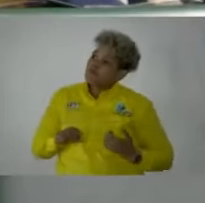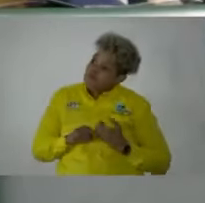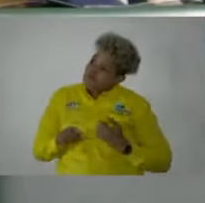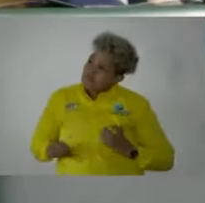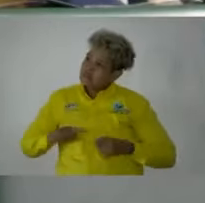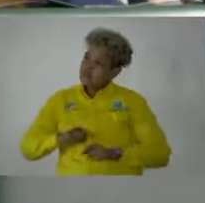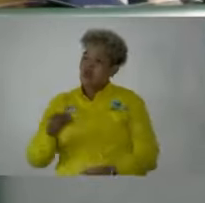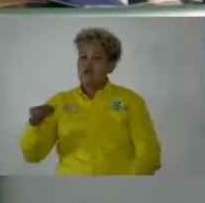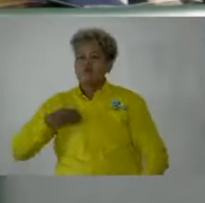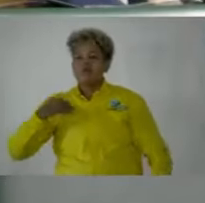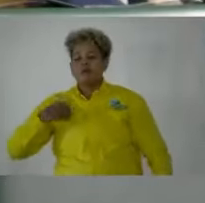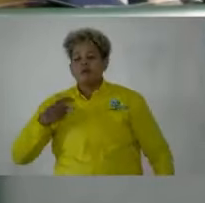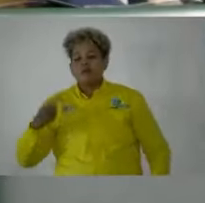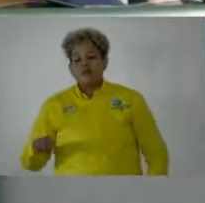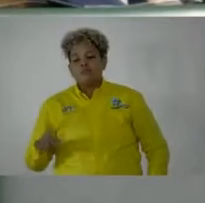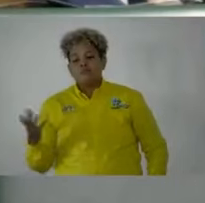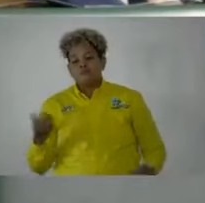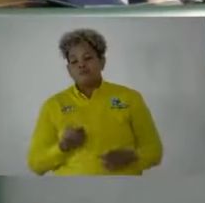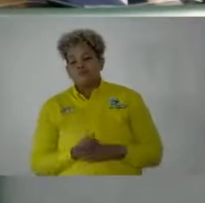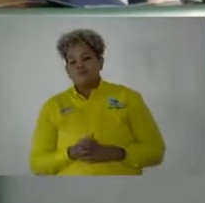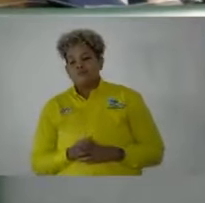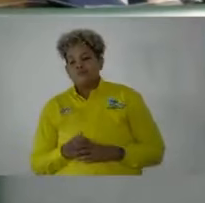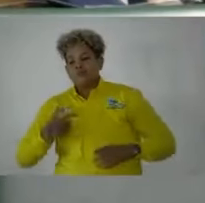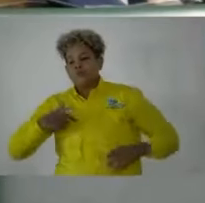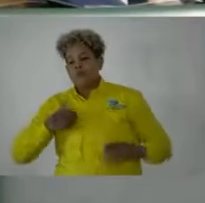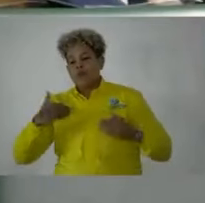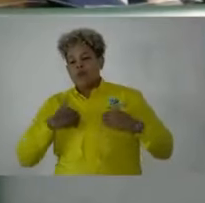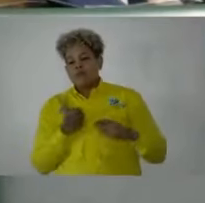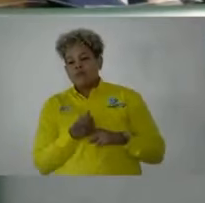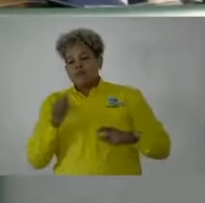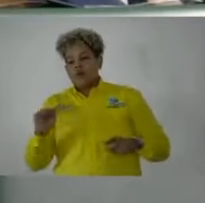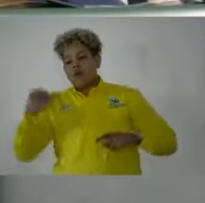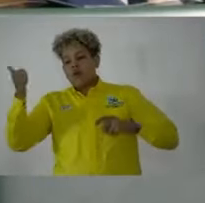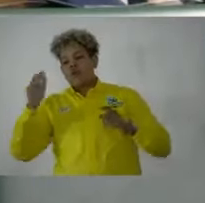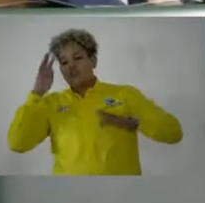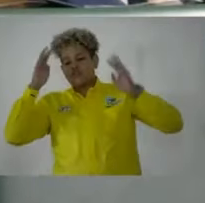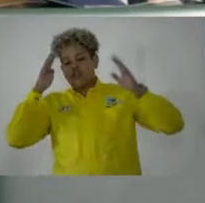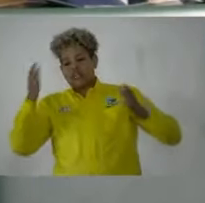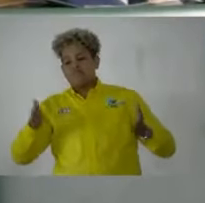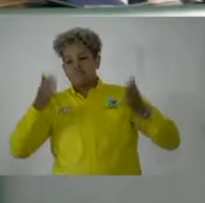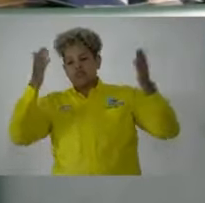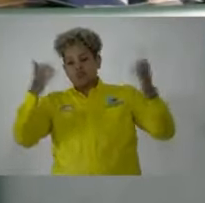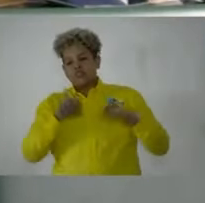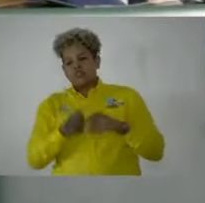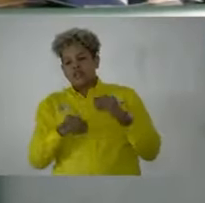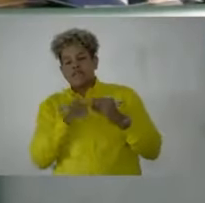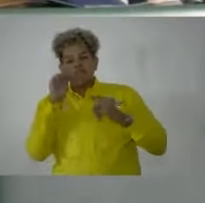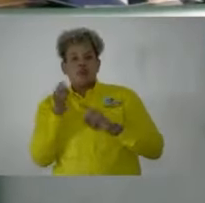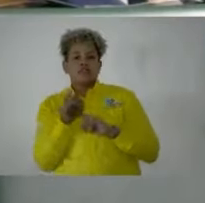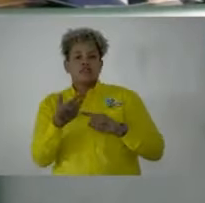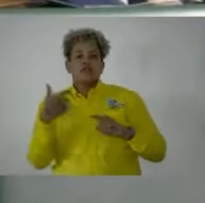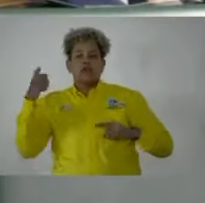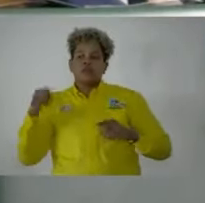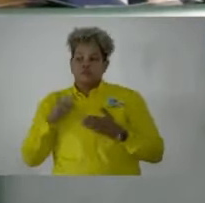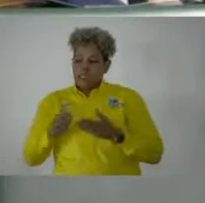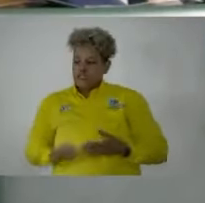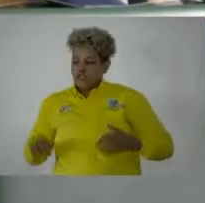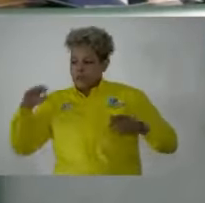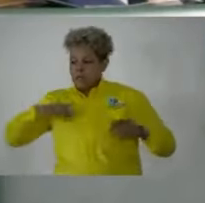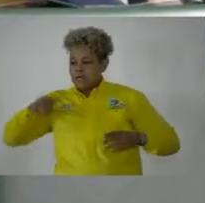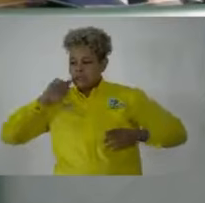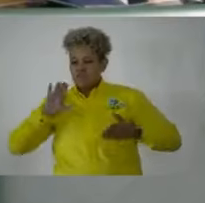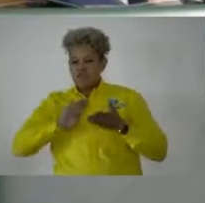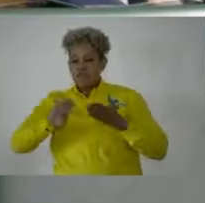can start getting their pension. And we have other creative proposals for expanding pension benefits to